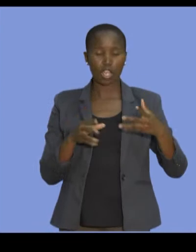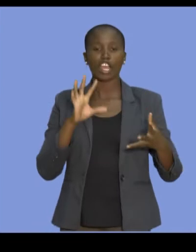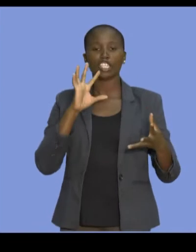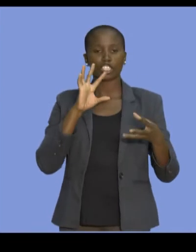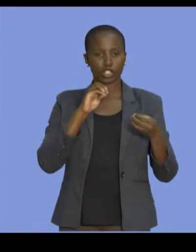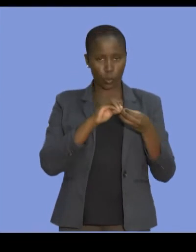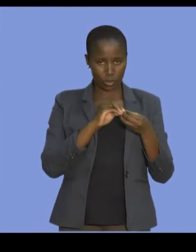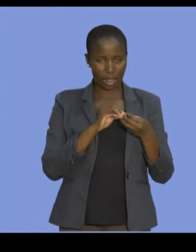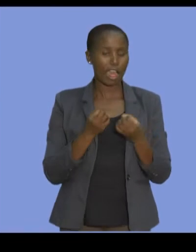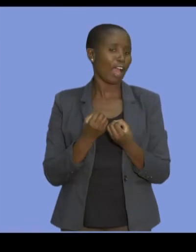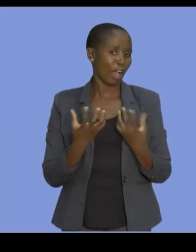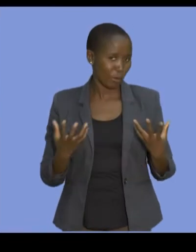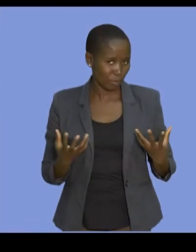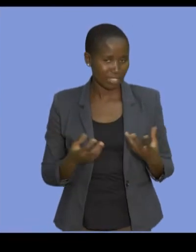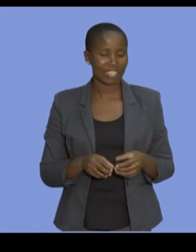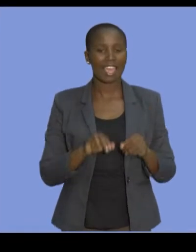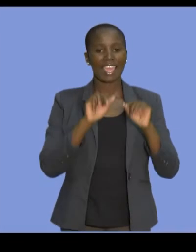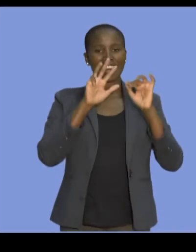get